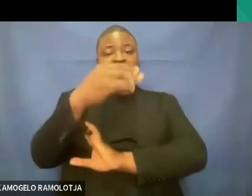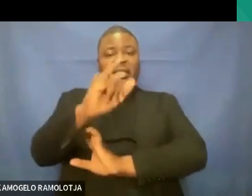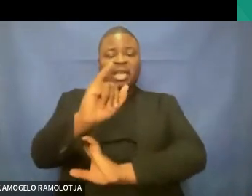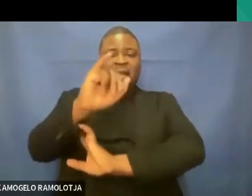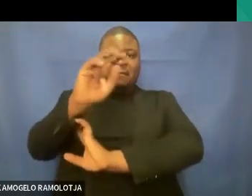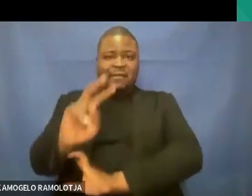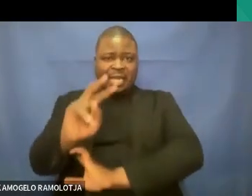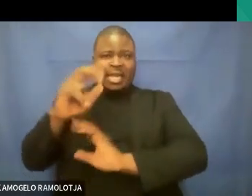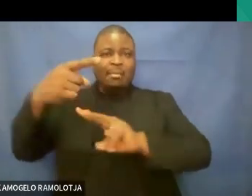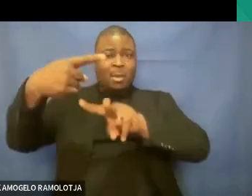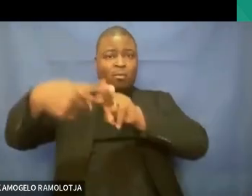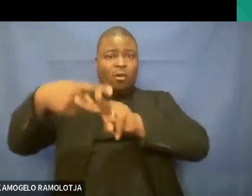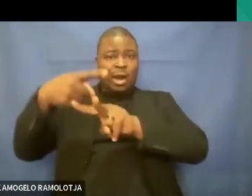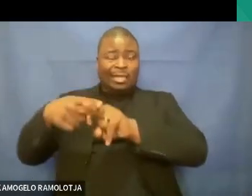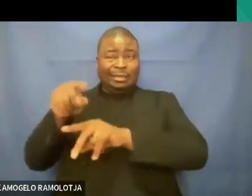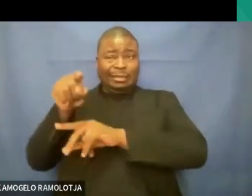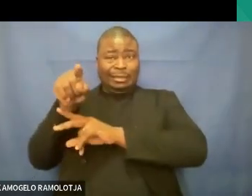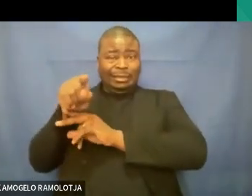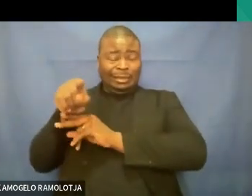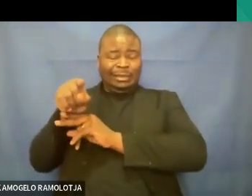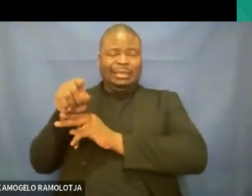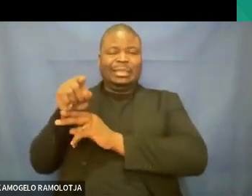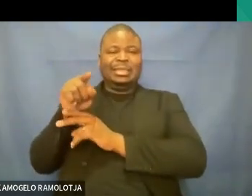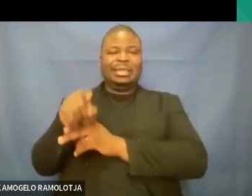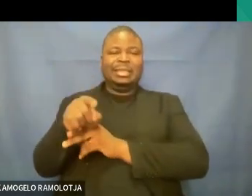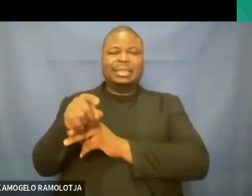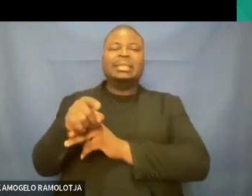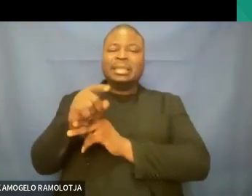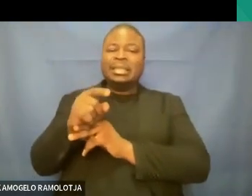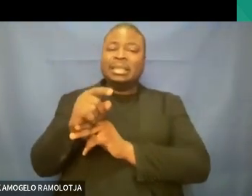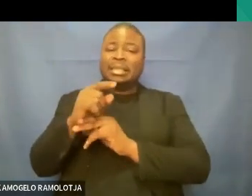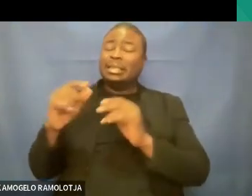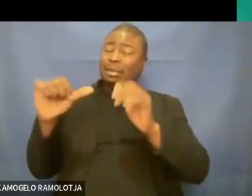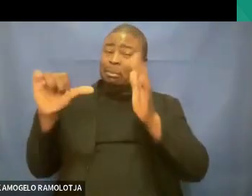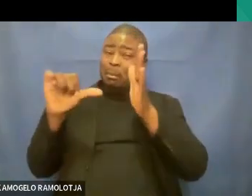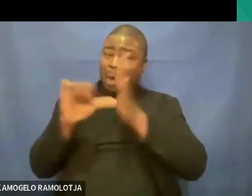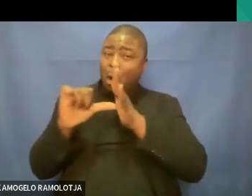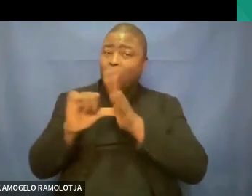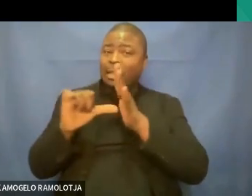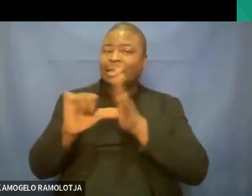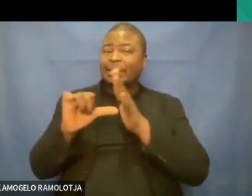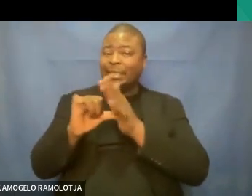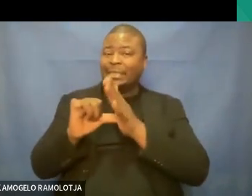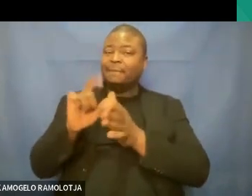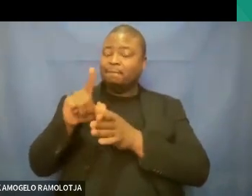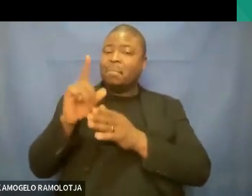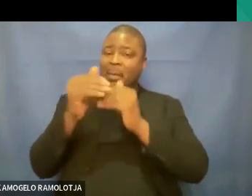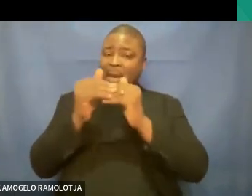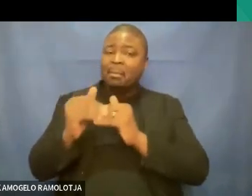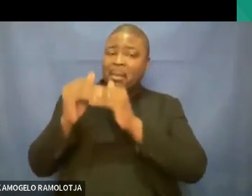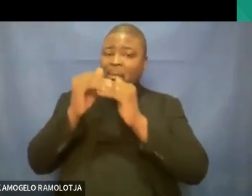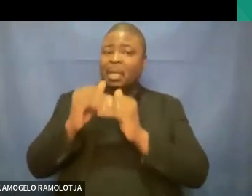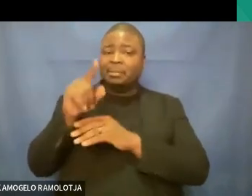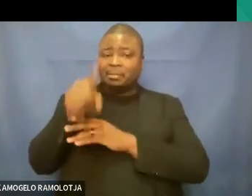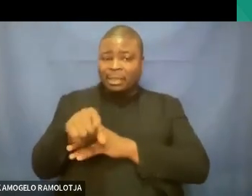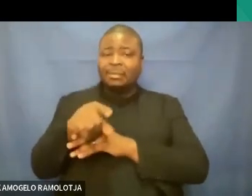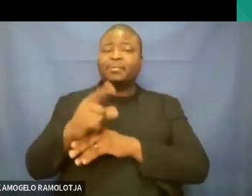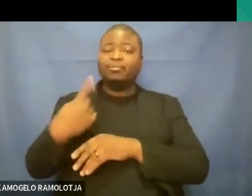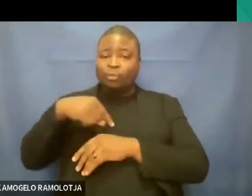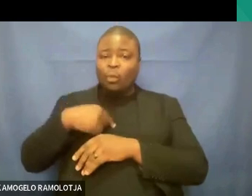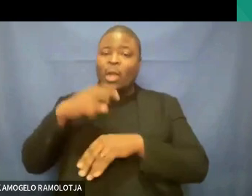also is one of the health conditions in terms of the priorities, health problematic areas that needs to be